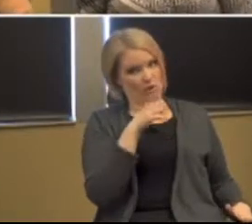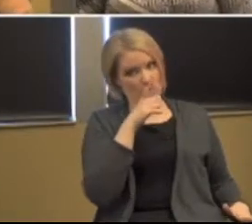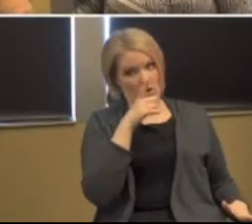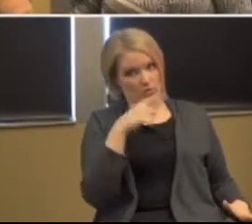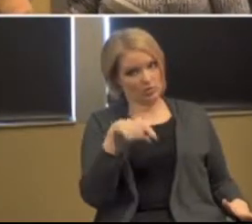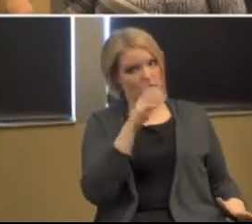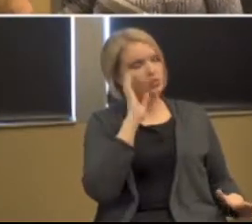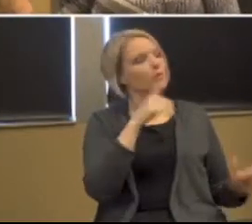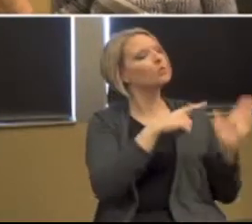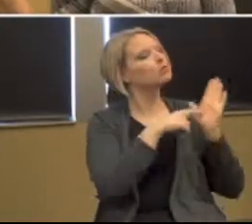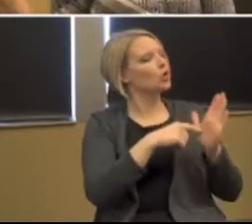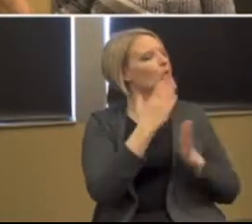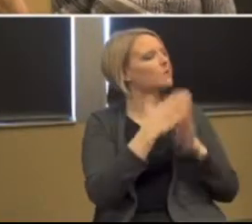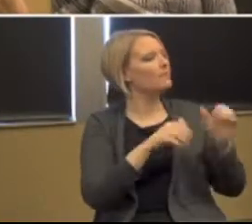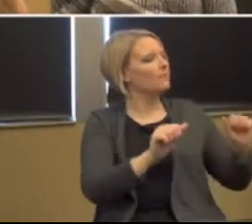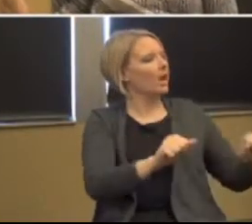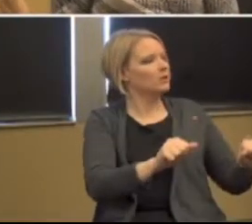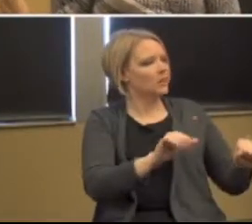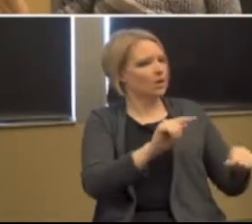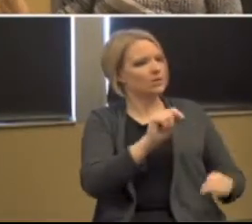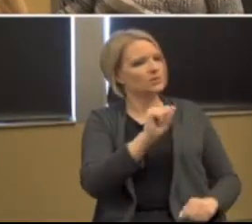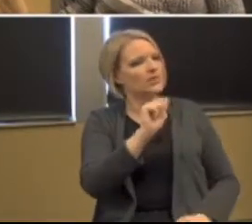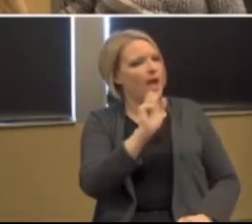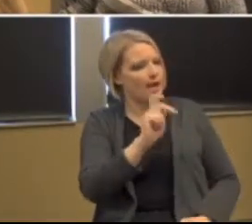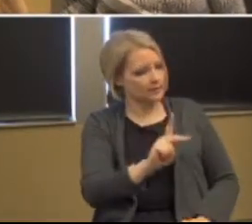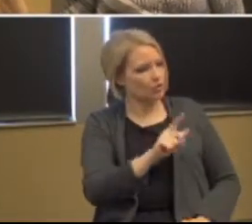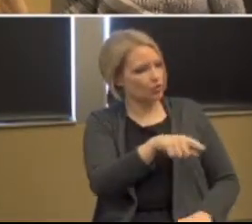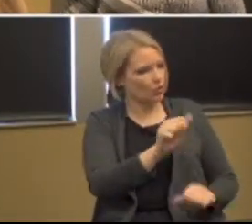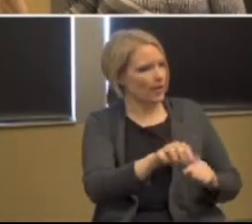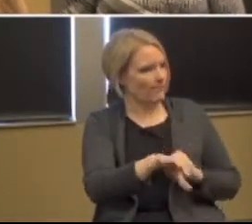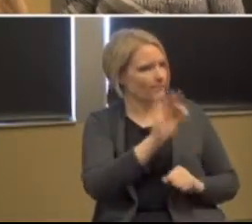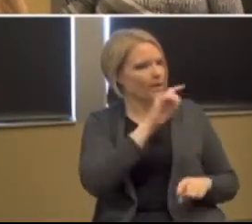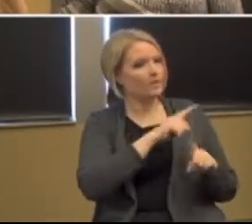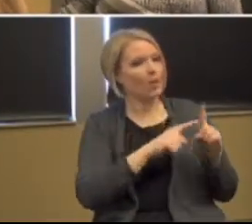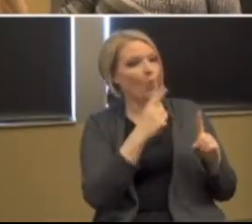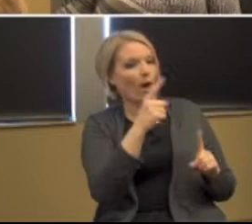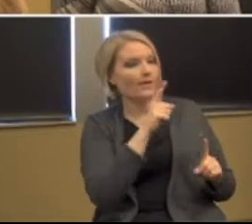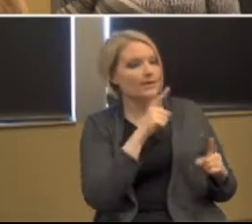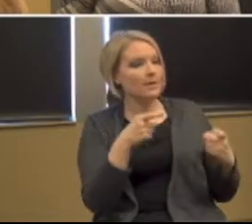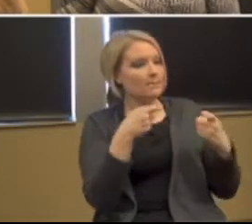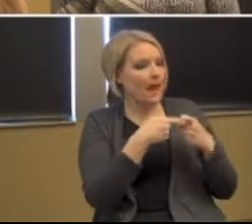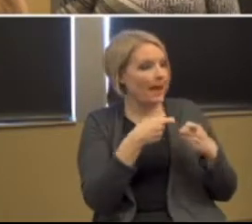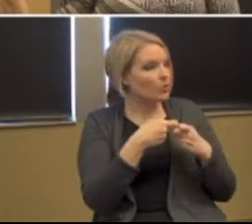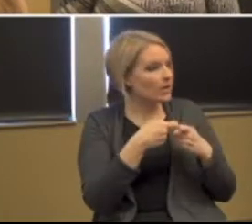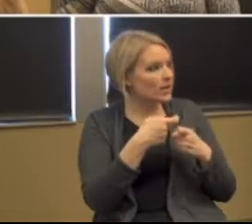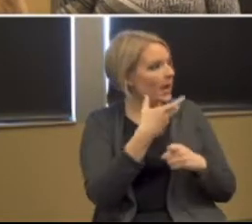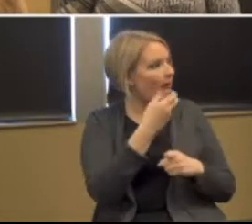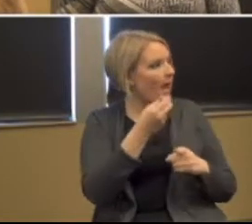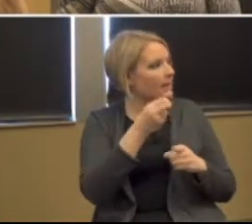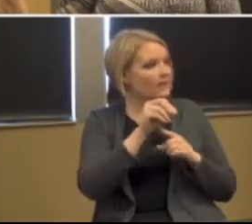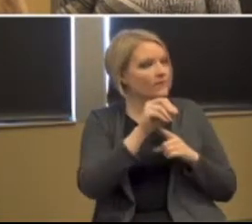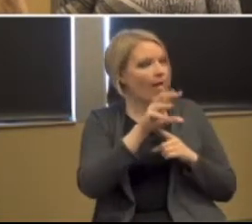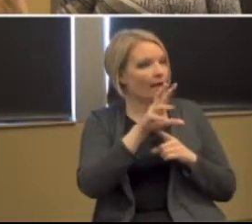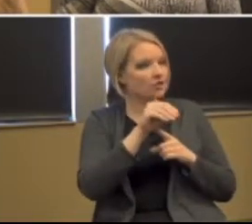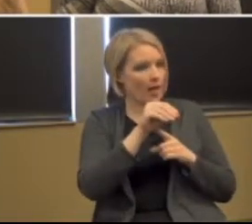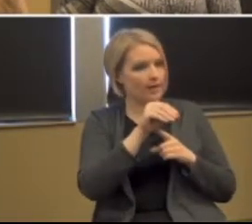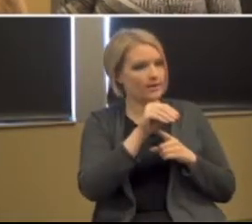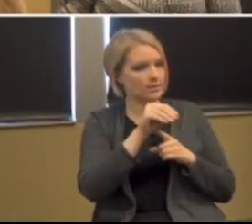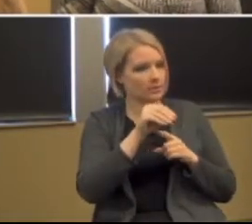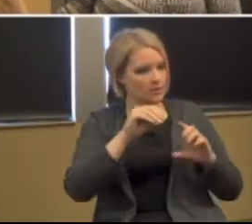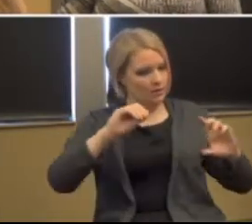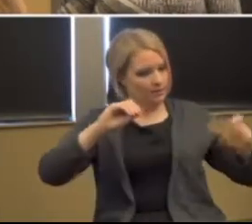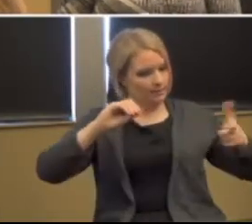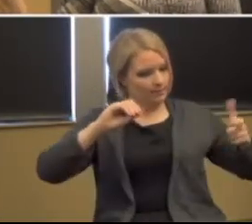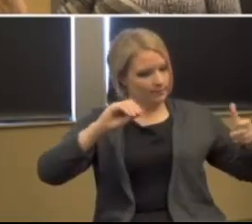of some of the possible tasks that you guys can choose from. But one of them is just batteries and a flashlight. Putting